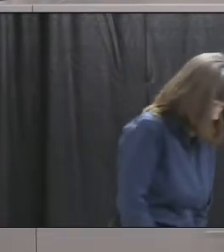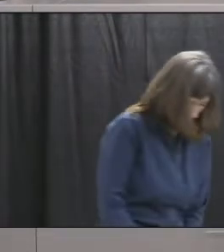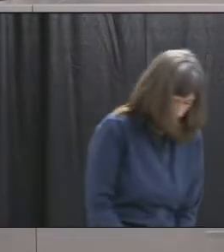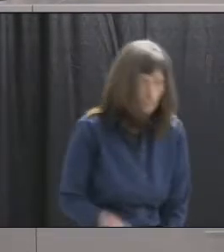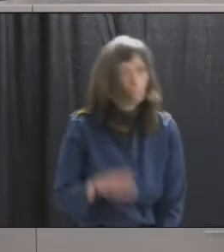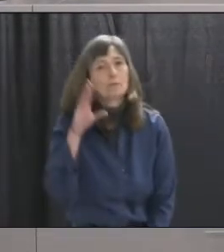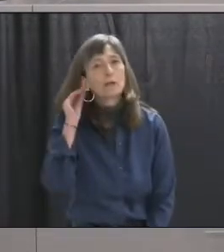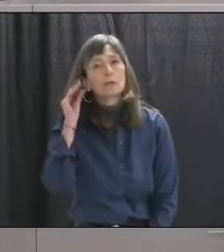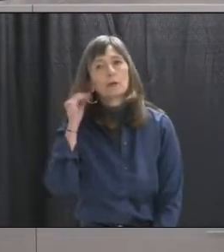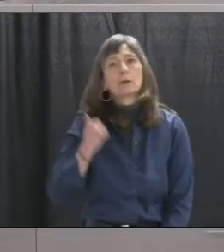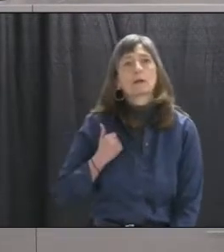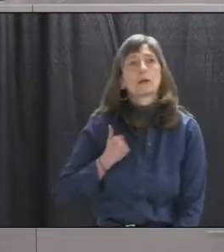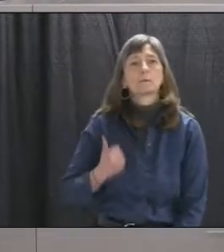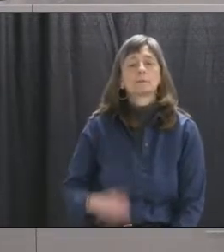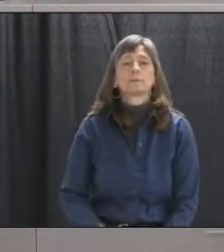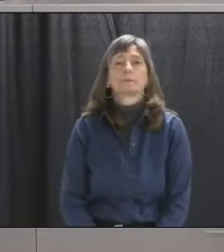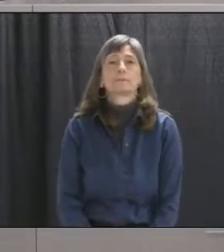go ahead.